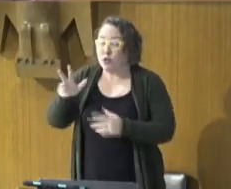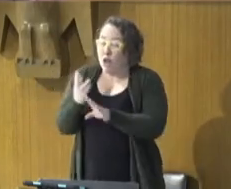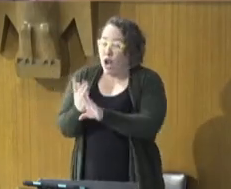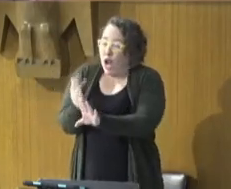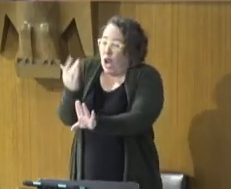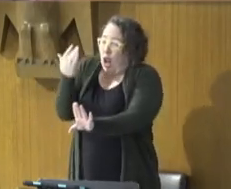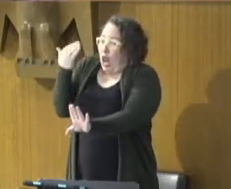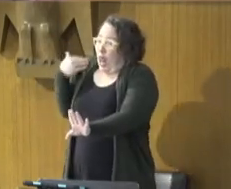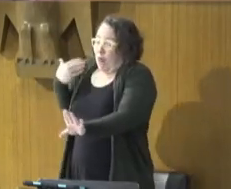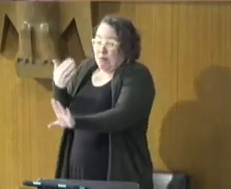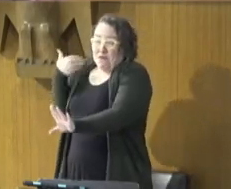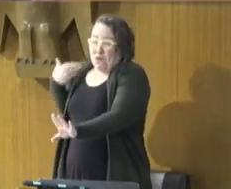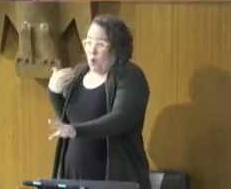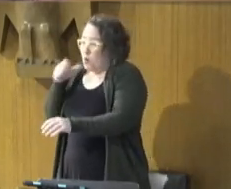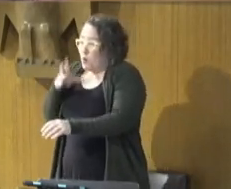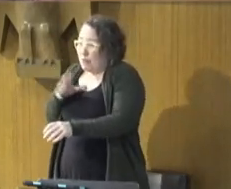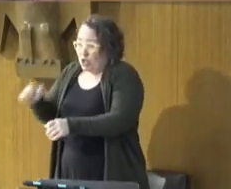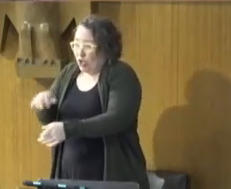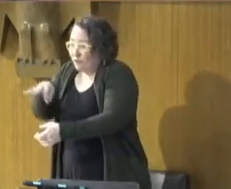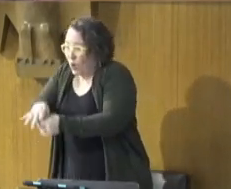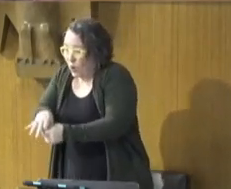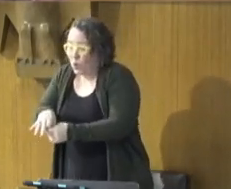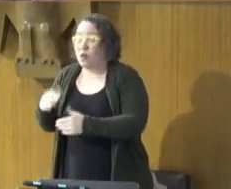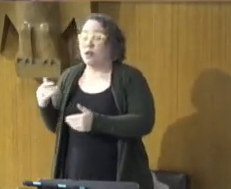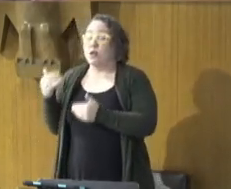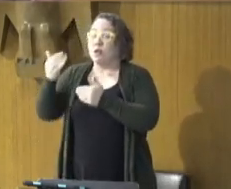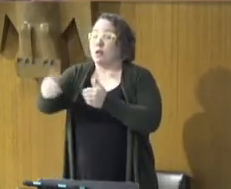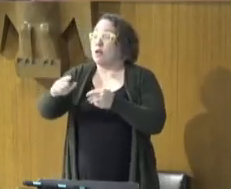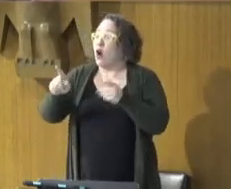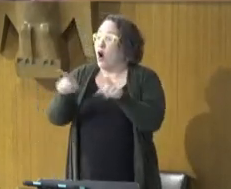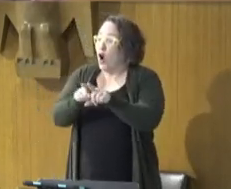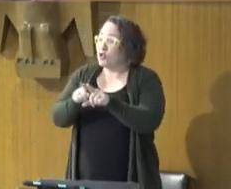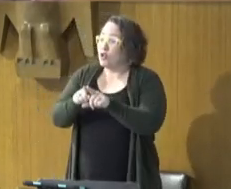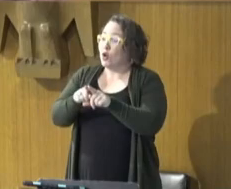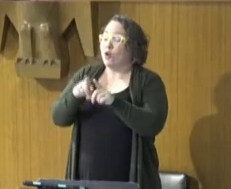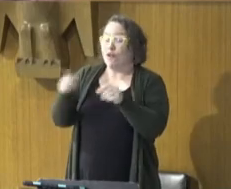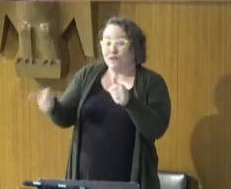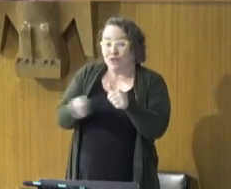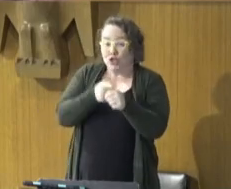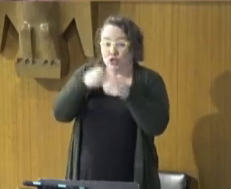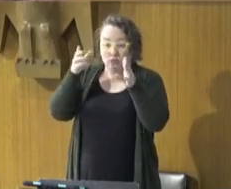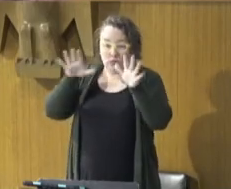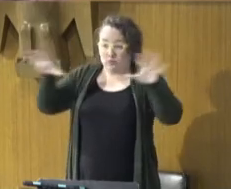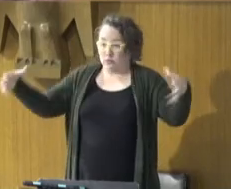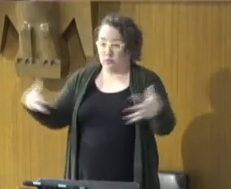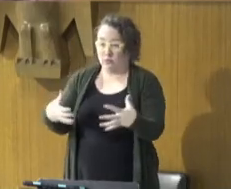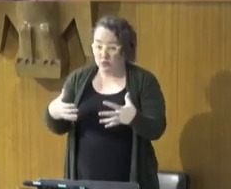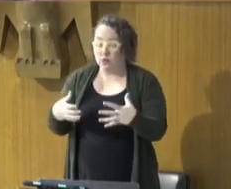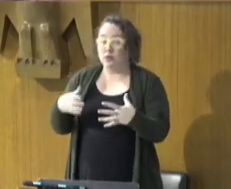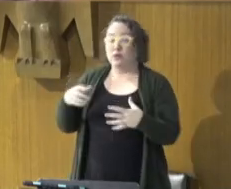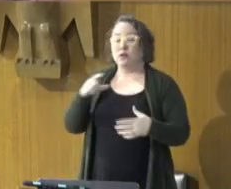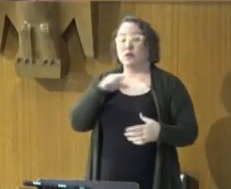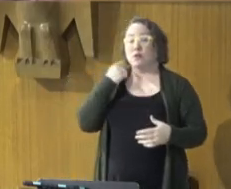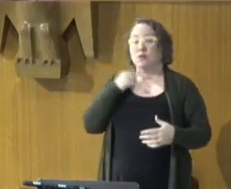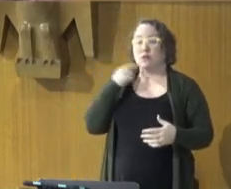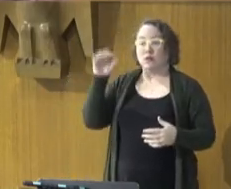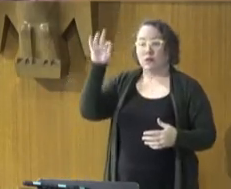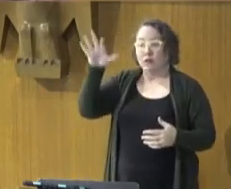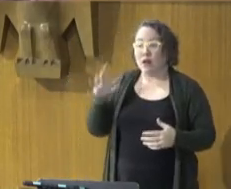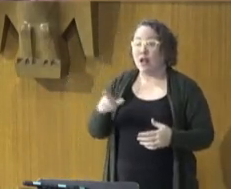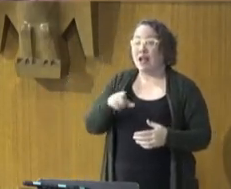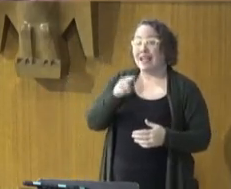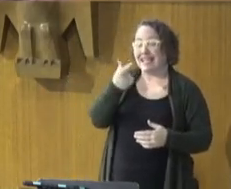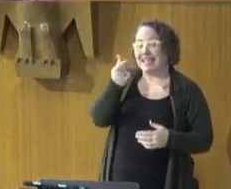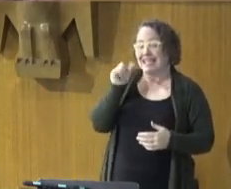women's suffrage. And the first denomination to ordain an openly gay minister, Bill Johnson, in 1972,